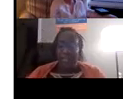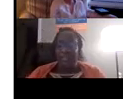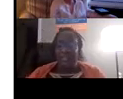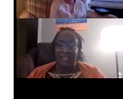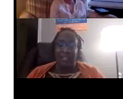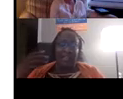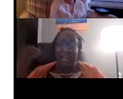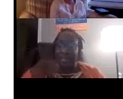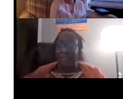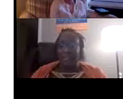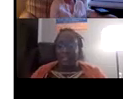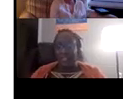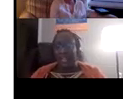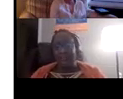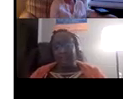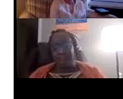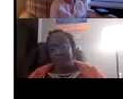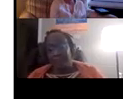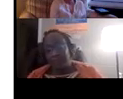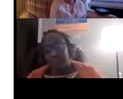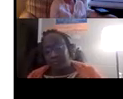Any others, either out loud or in the chat?